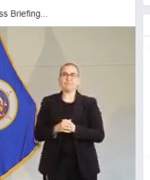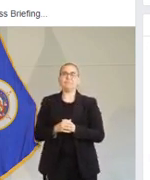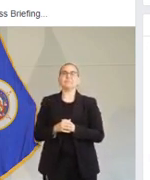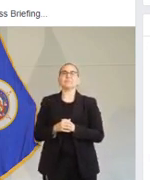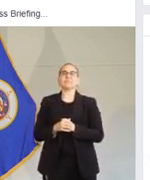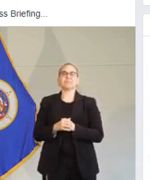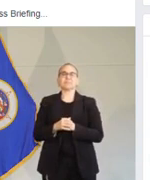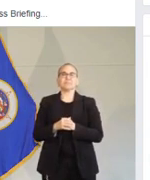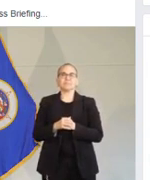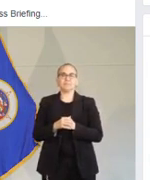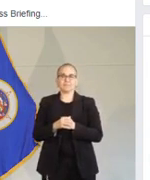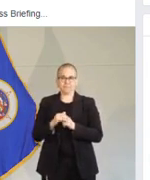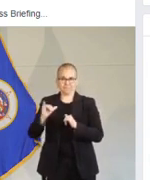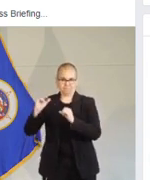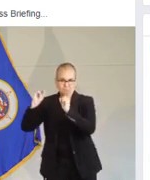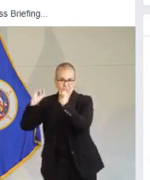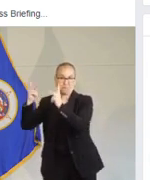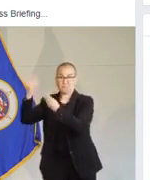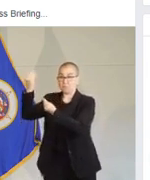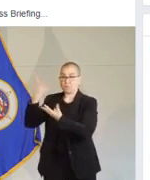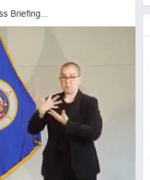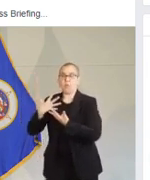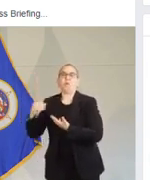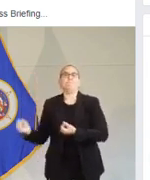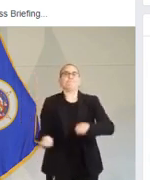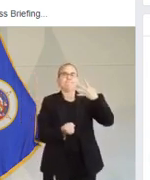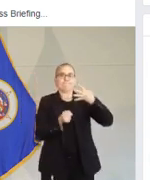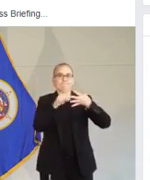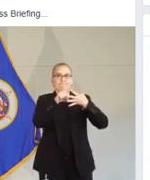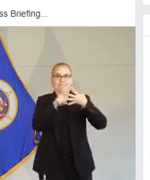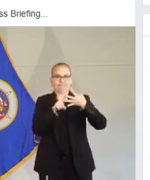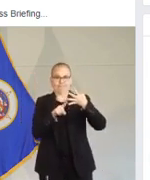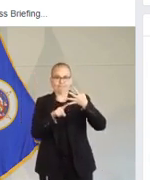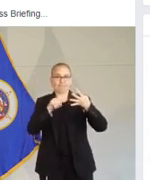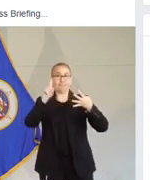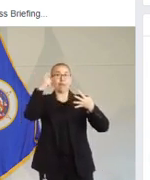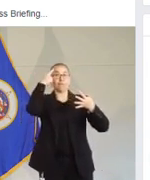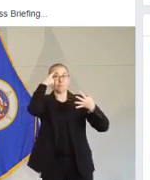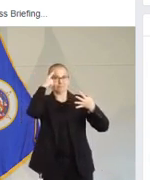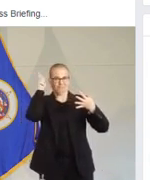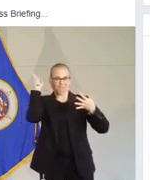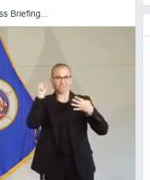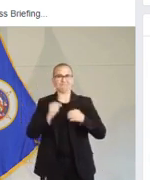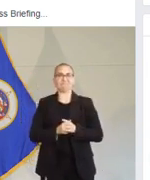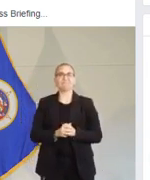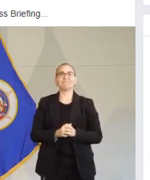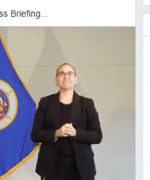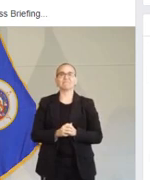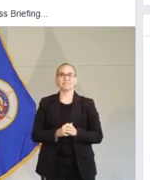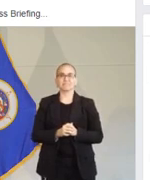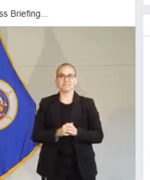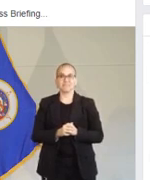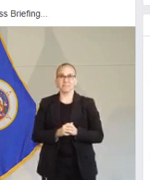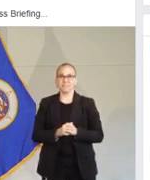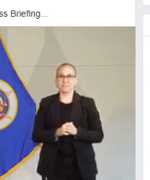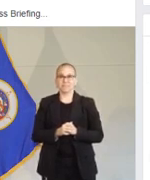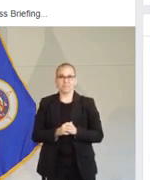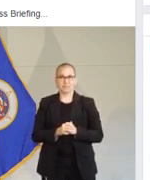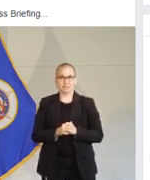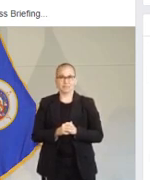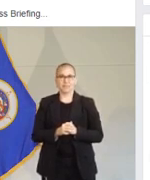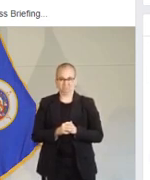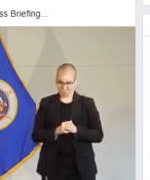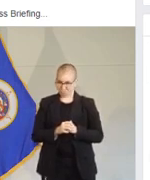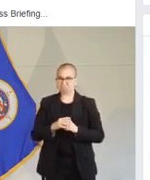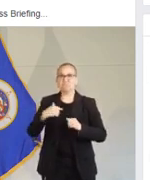of an immediate and pending threat to the state capitol. My immediate advice to the governor was to assign that mission to